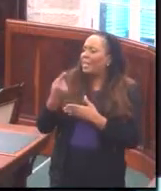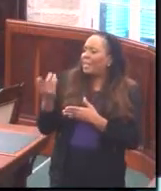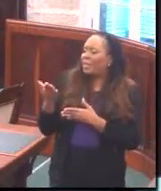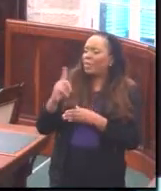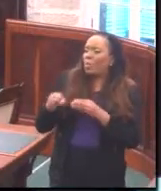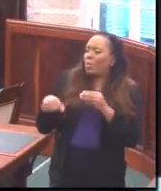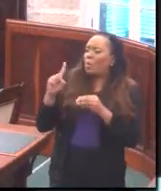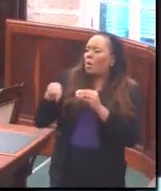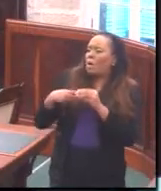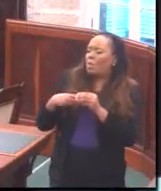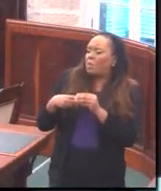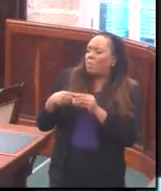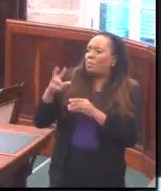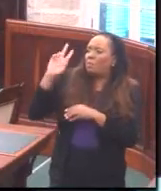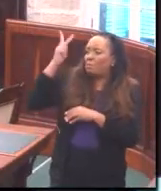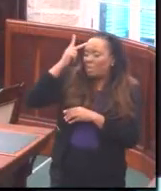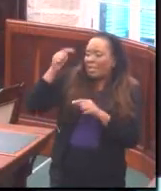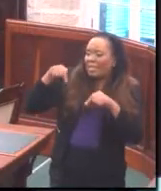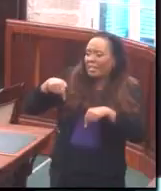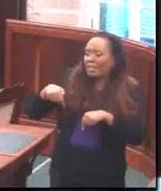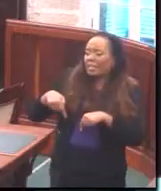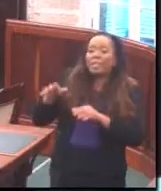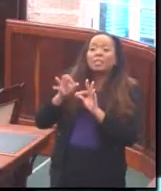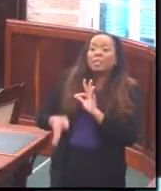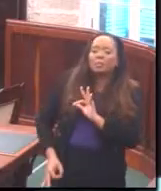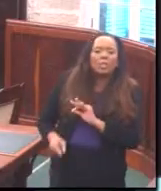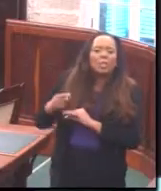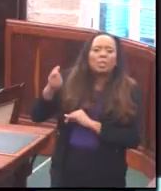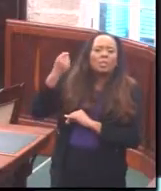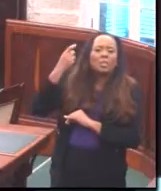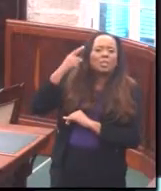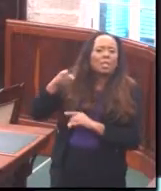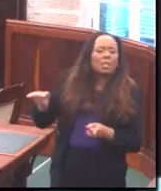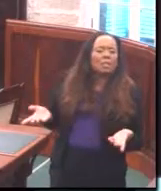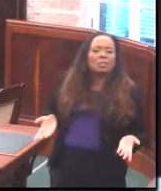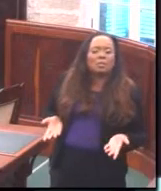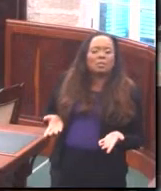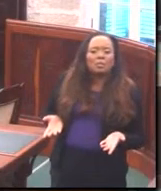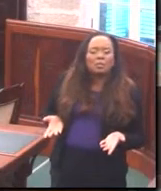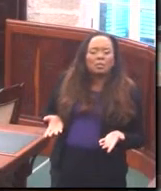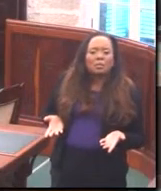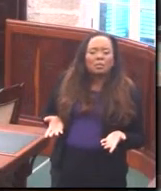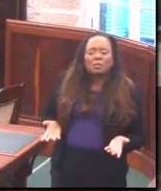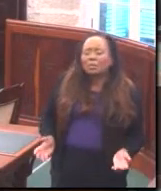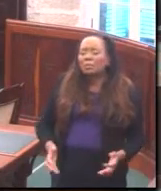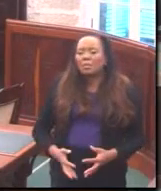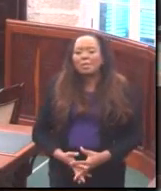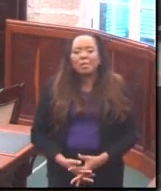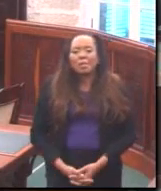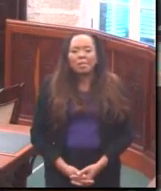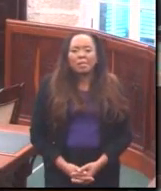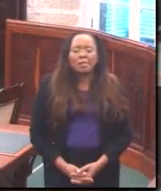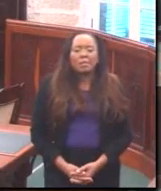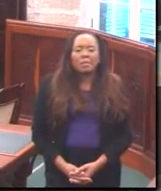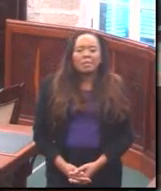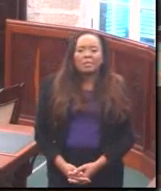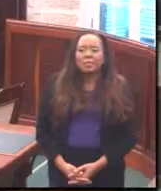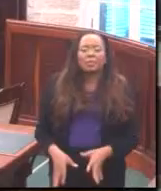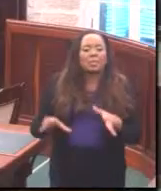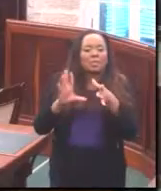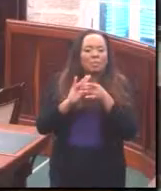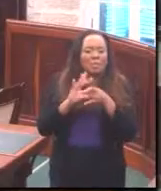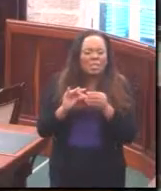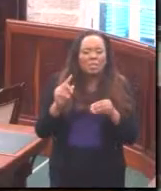is specific, there's specificity. You know that very well. Well, let us come to what the message that the Senate